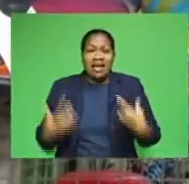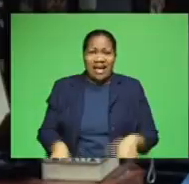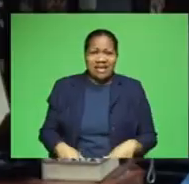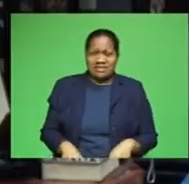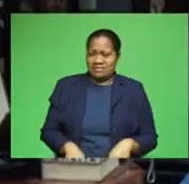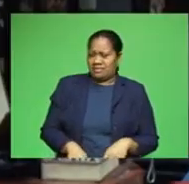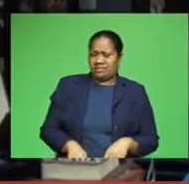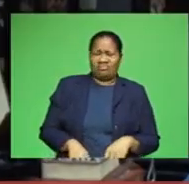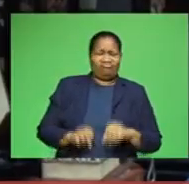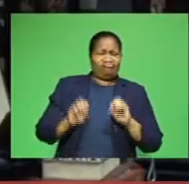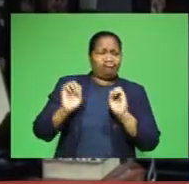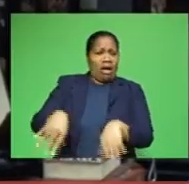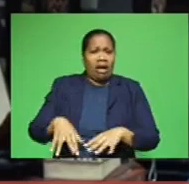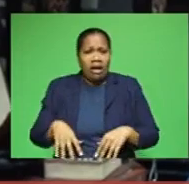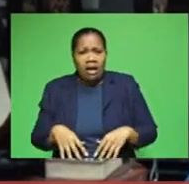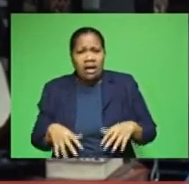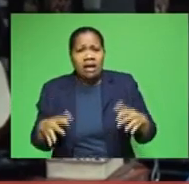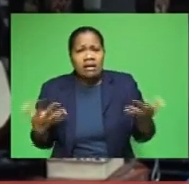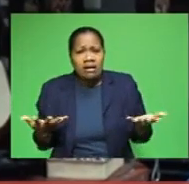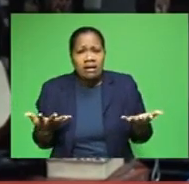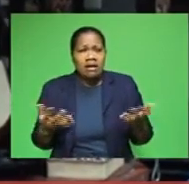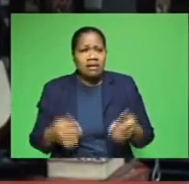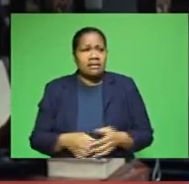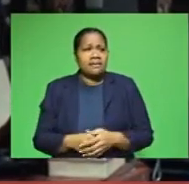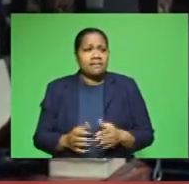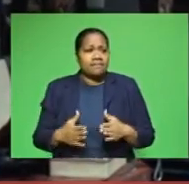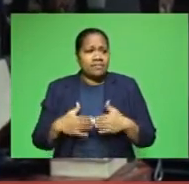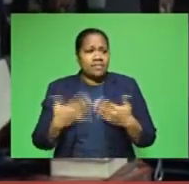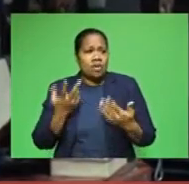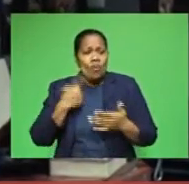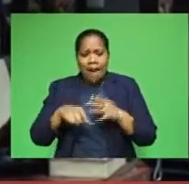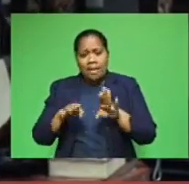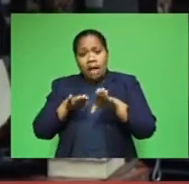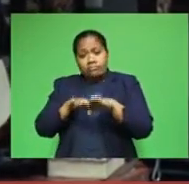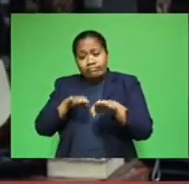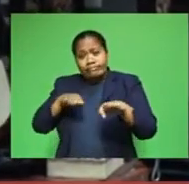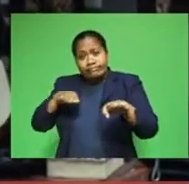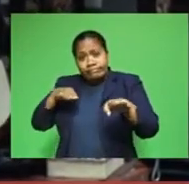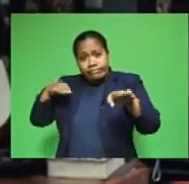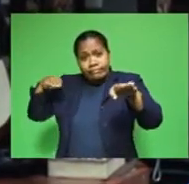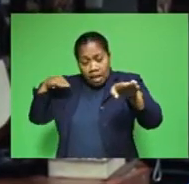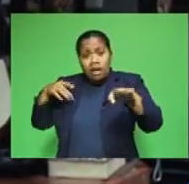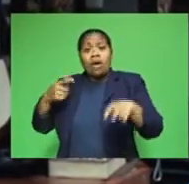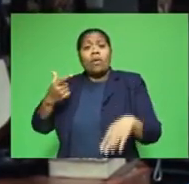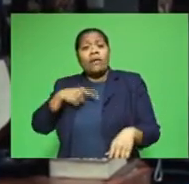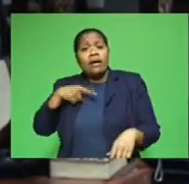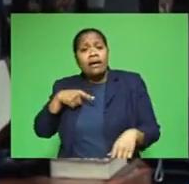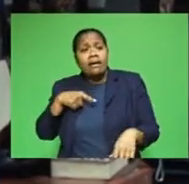say. The delay is that most of the time we find ourselves caught up in the traffic simply because